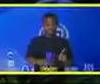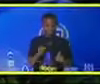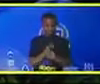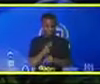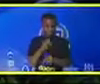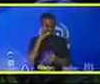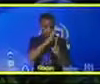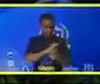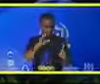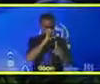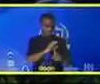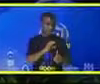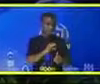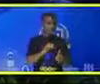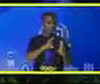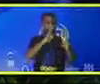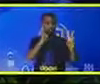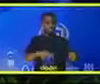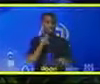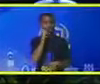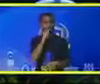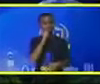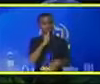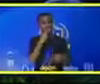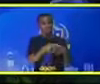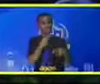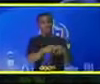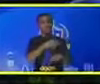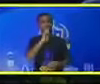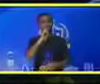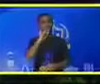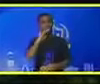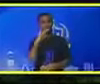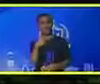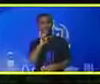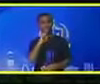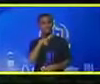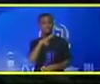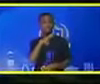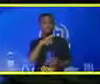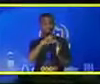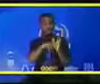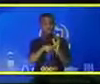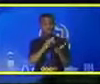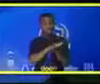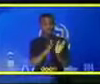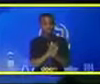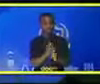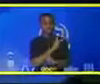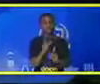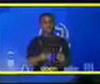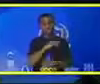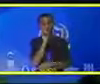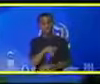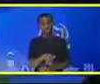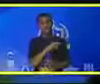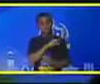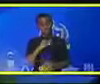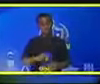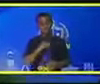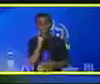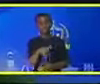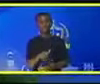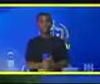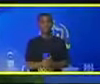called Hadassah, Esther, and she becomes queen immediately. Ladies and gentlemen, there are people you